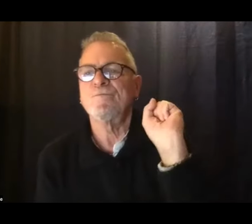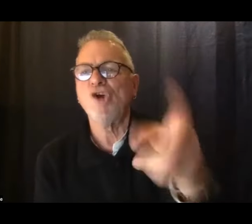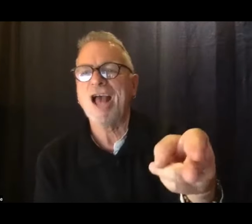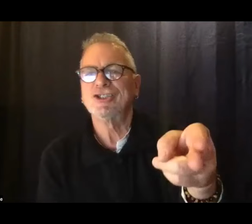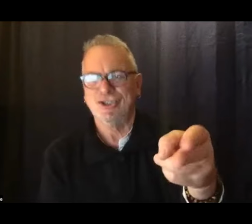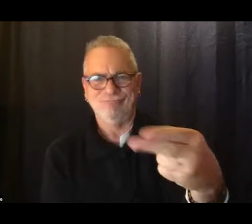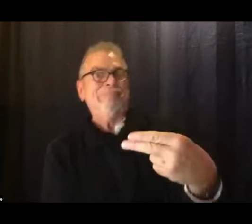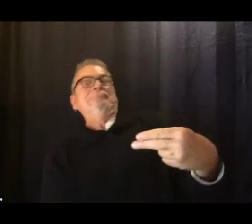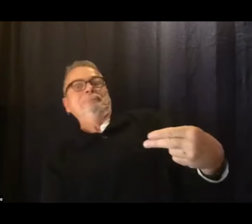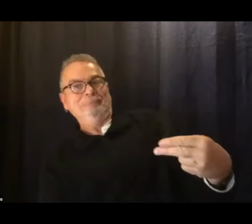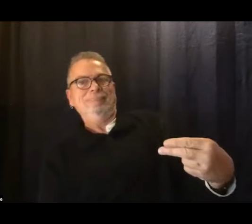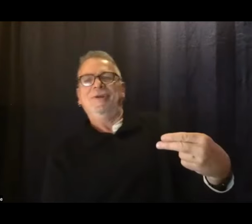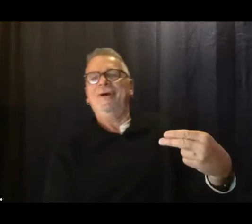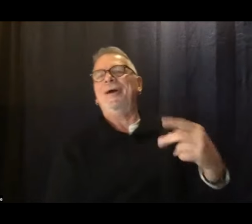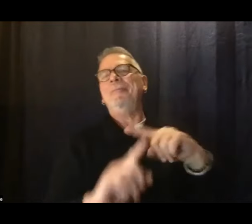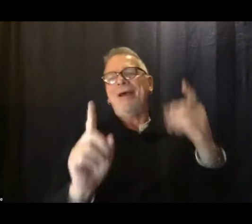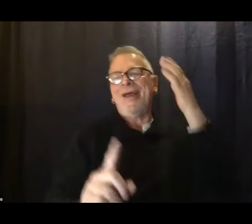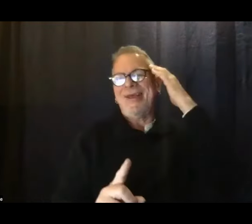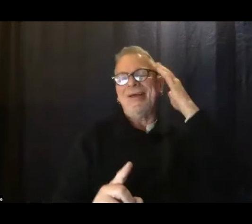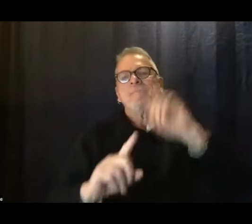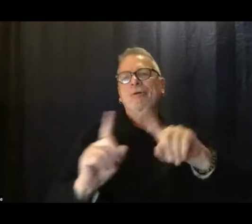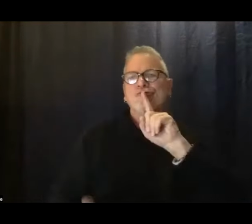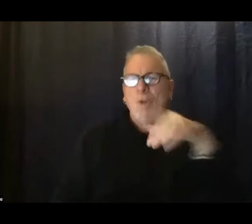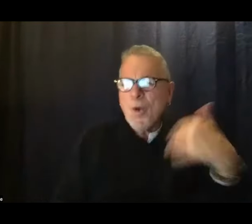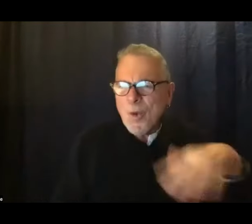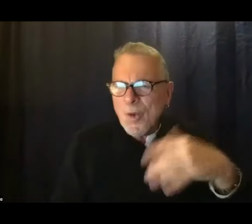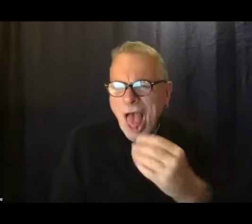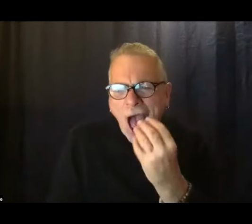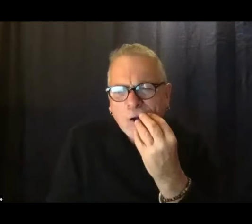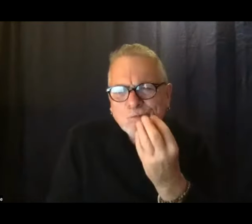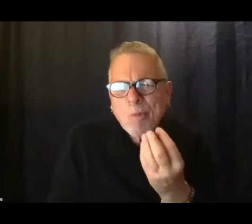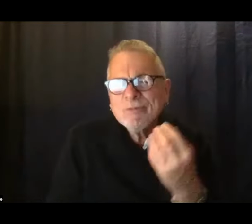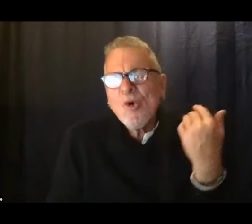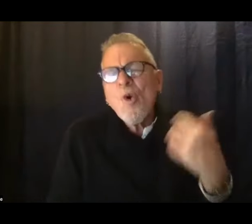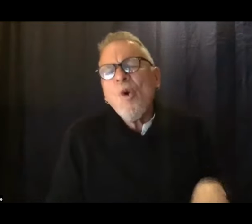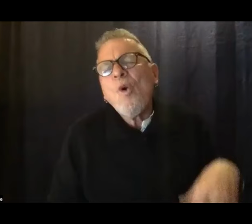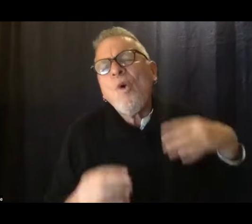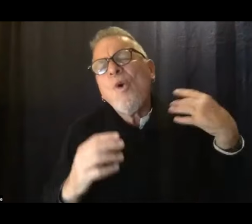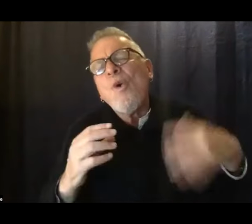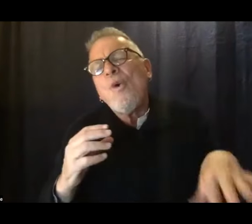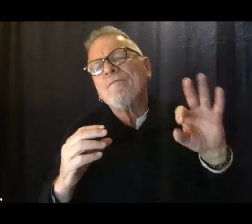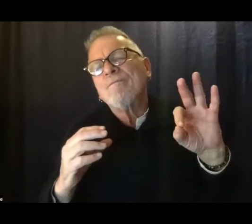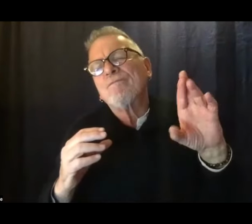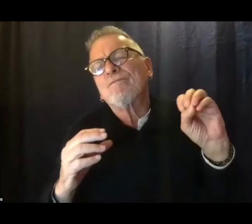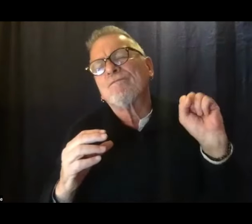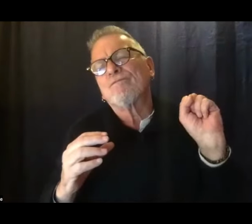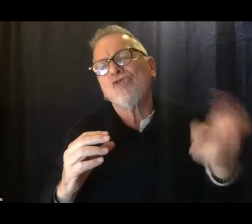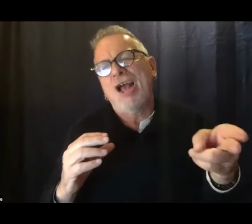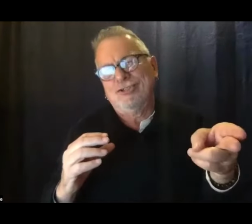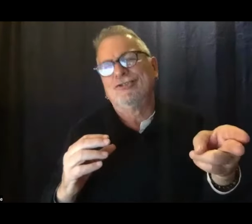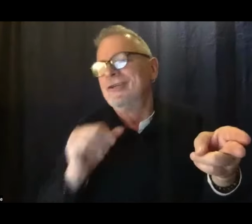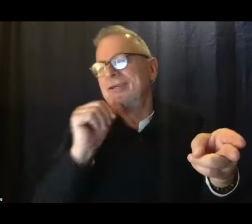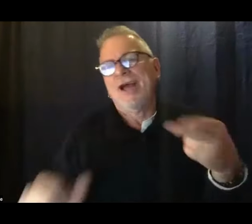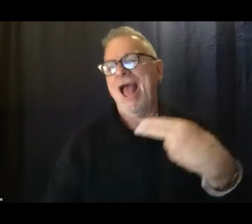Fresh. Notice how it's produced. It has this pop to it, right? Oh man, whew,